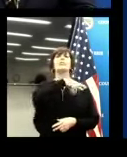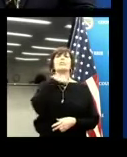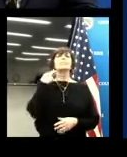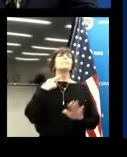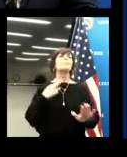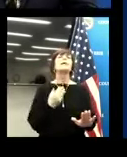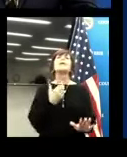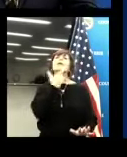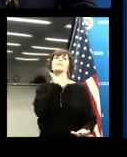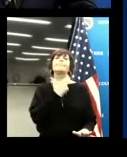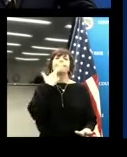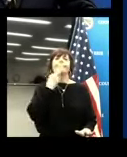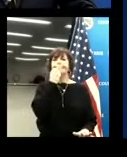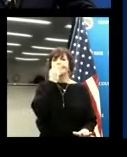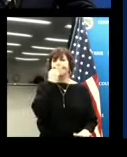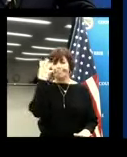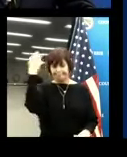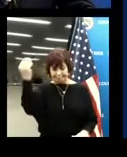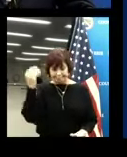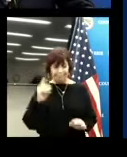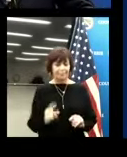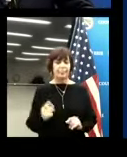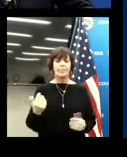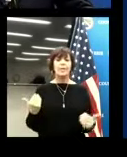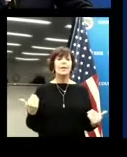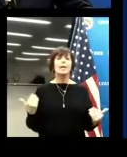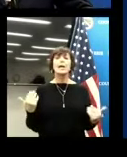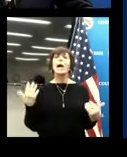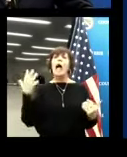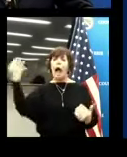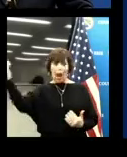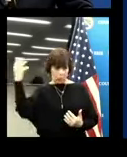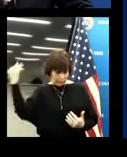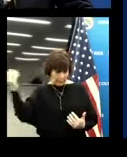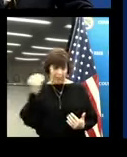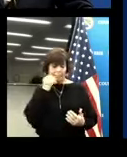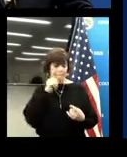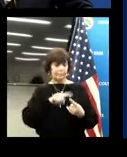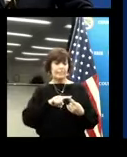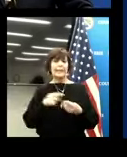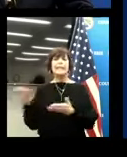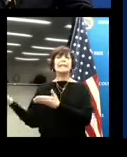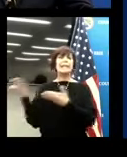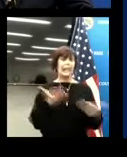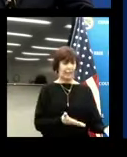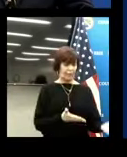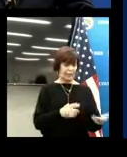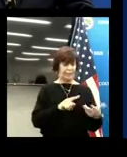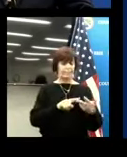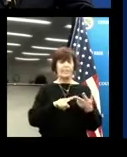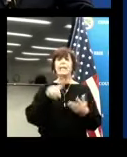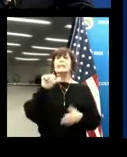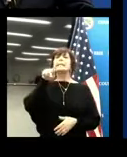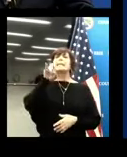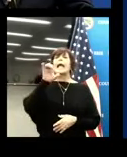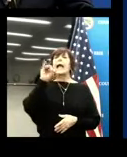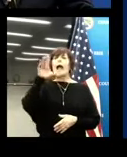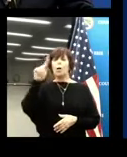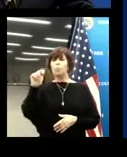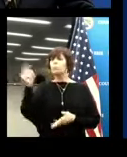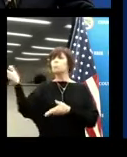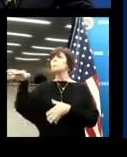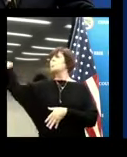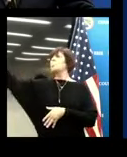dining. Outdoor dining, delivery, and takeout is still allowed for all bars and